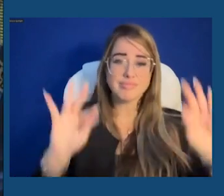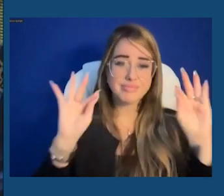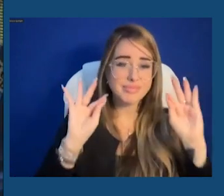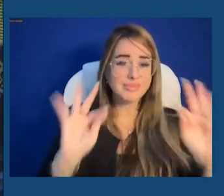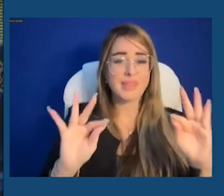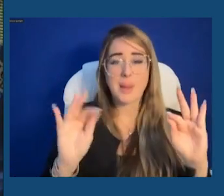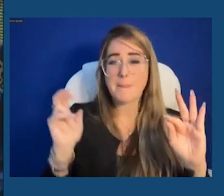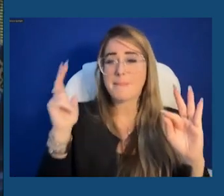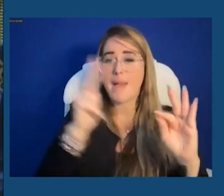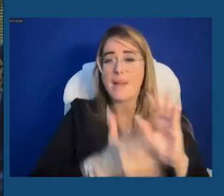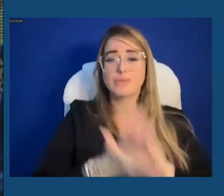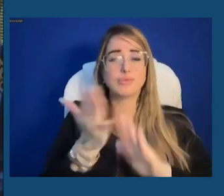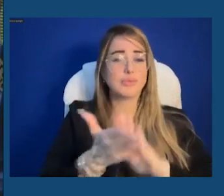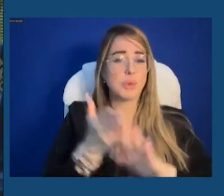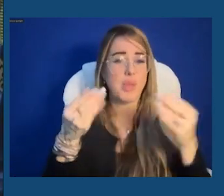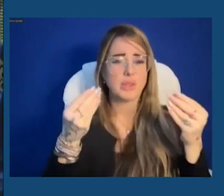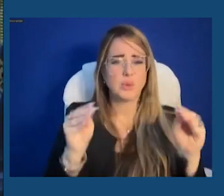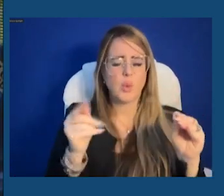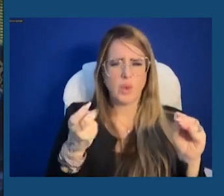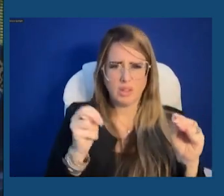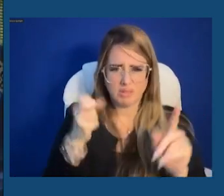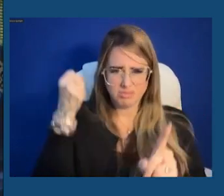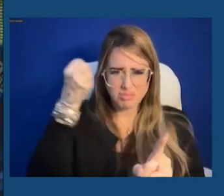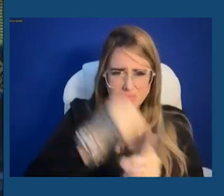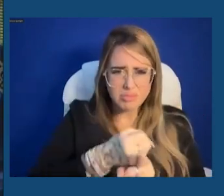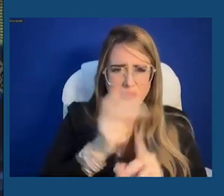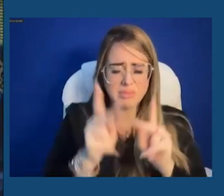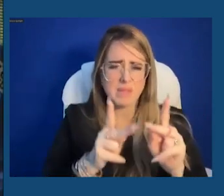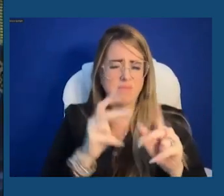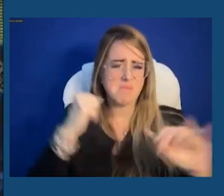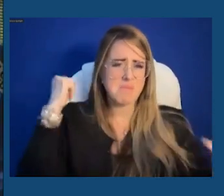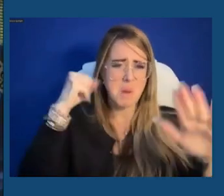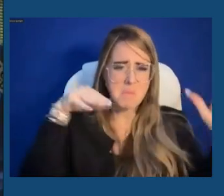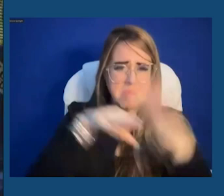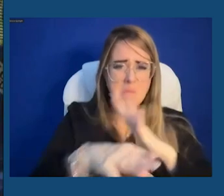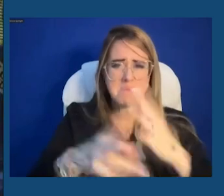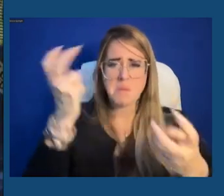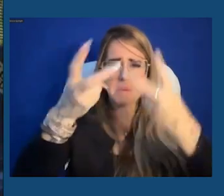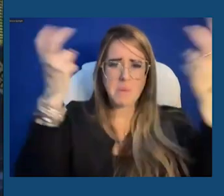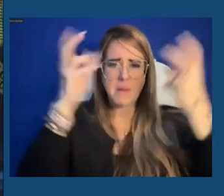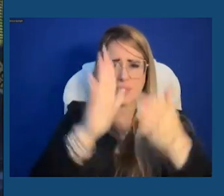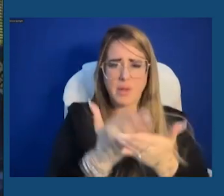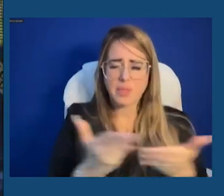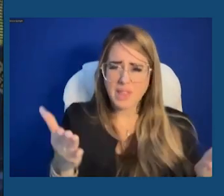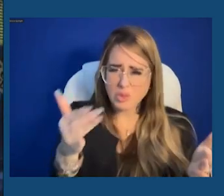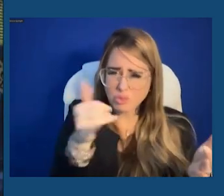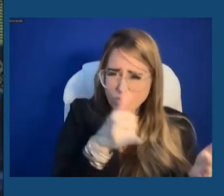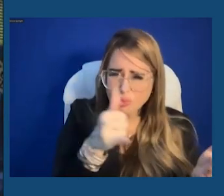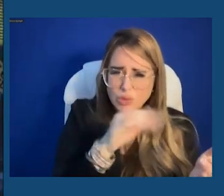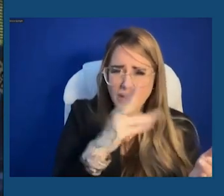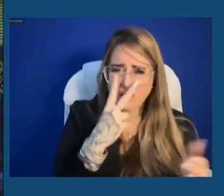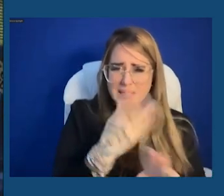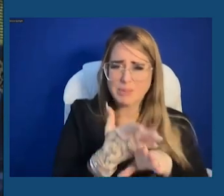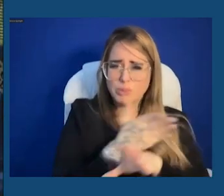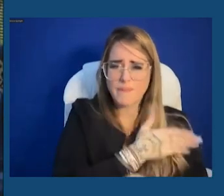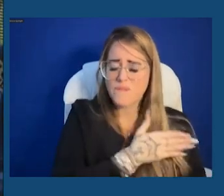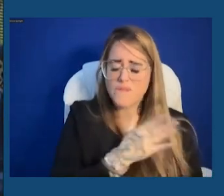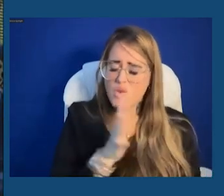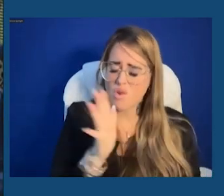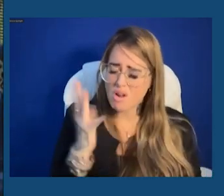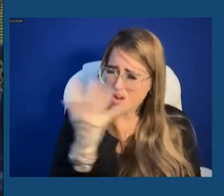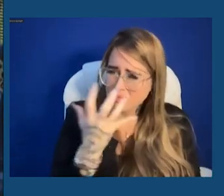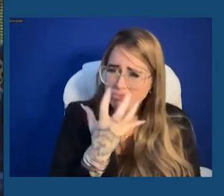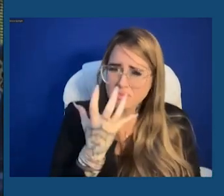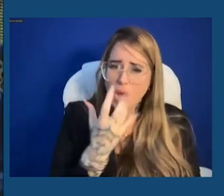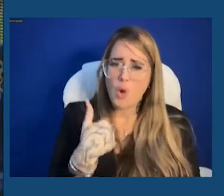days are here, and all of a sudden there's this specter of crime at unprecedented levels. So we actually have